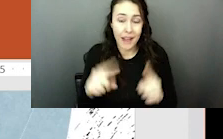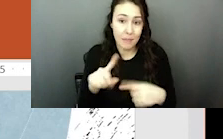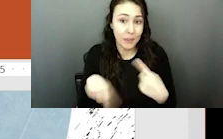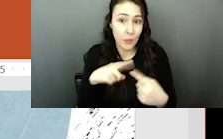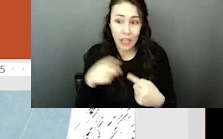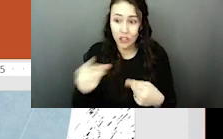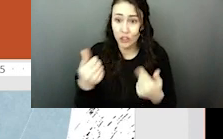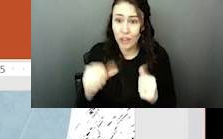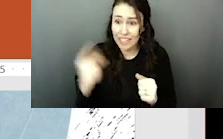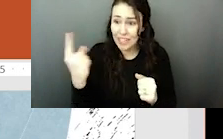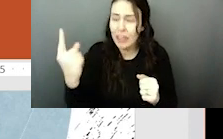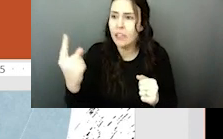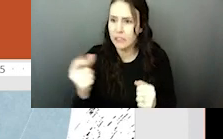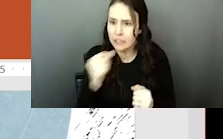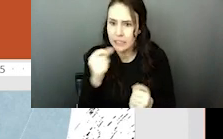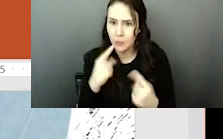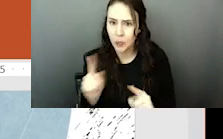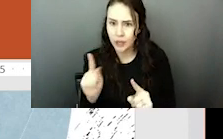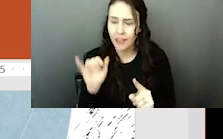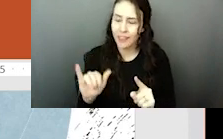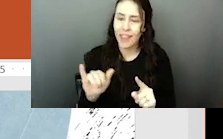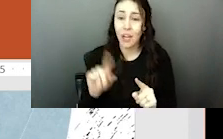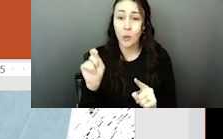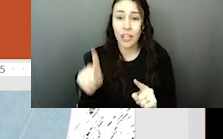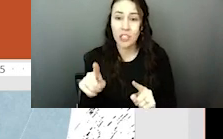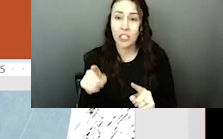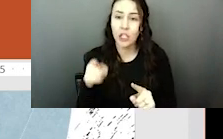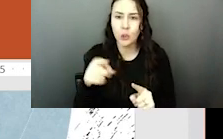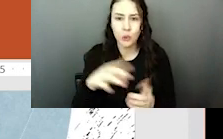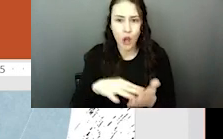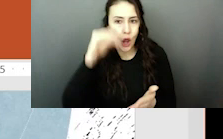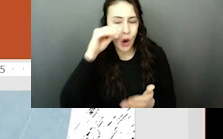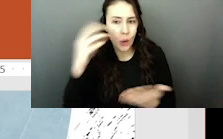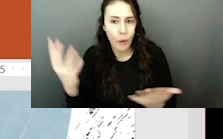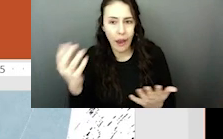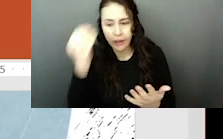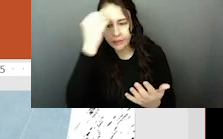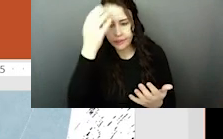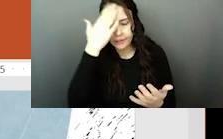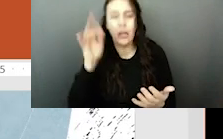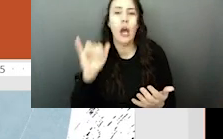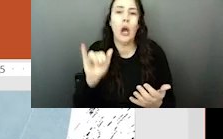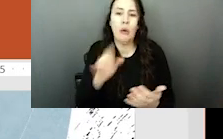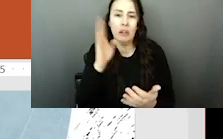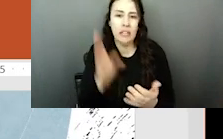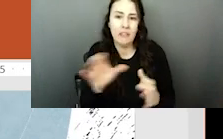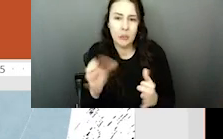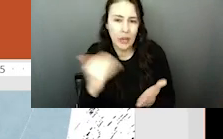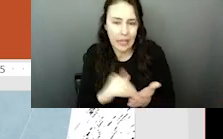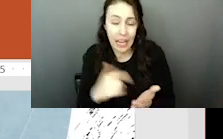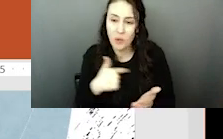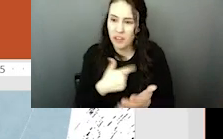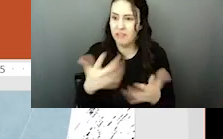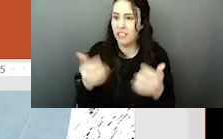doesn't work. That question of what did you learn? You learned, okay, we're never going to do that again. We tried it and it didn't work. So we're going to have to do